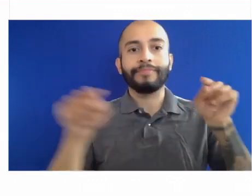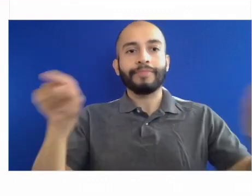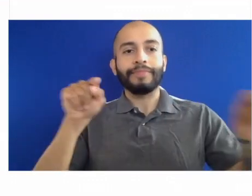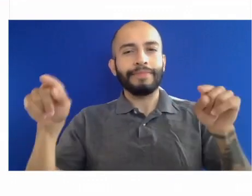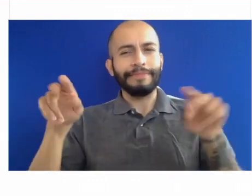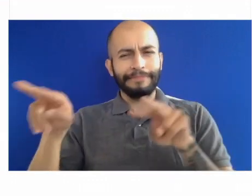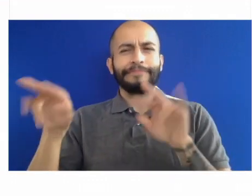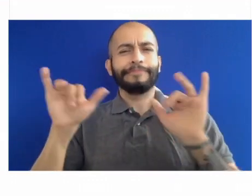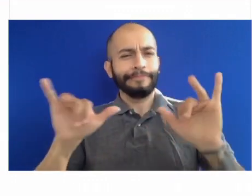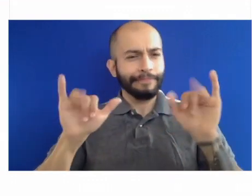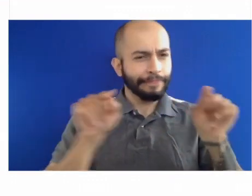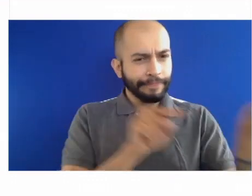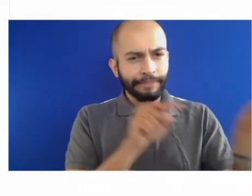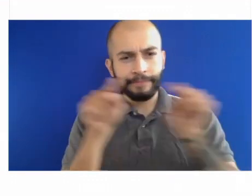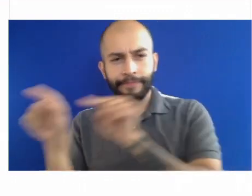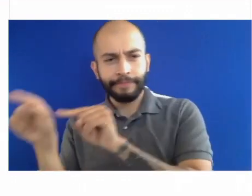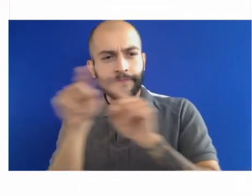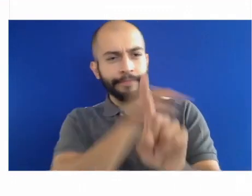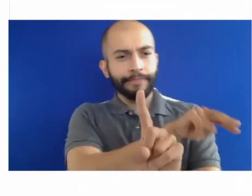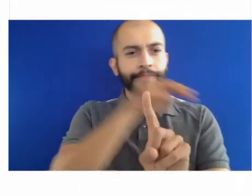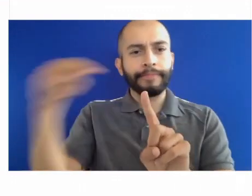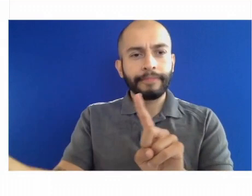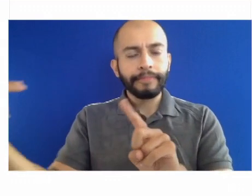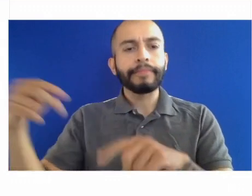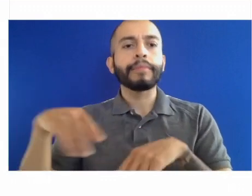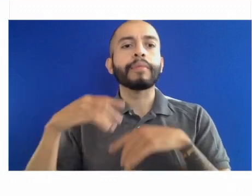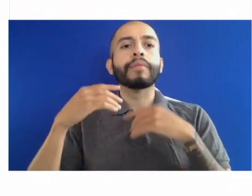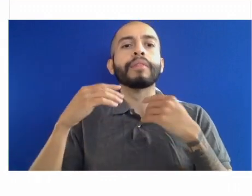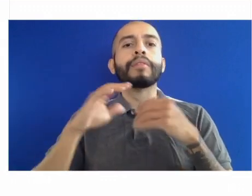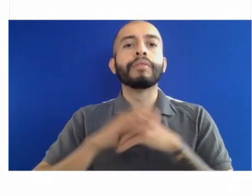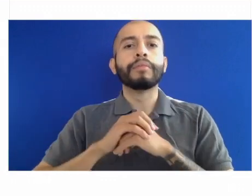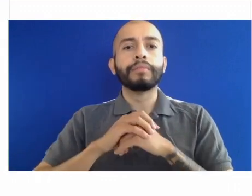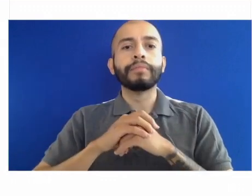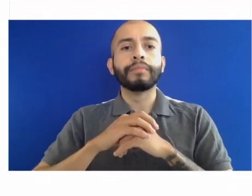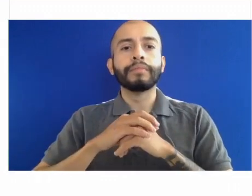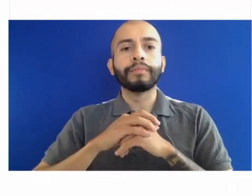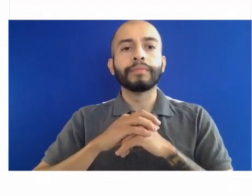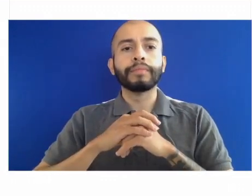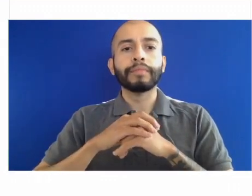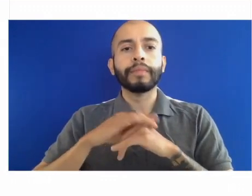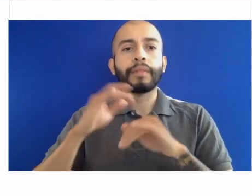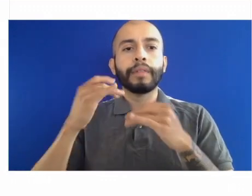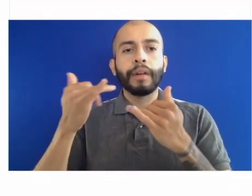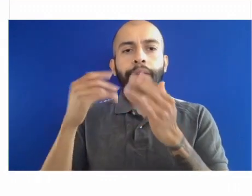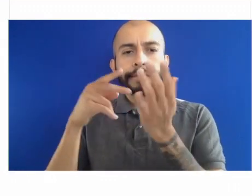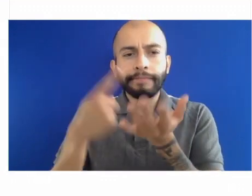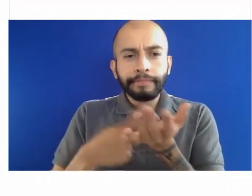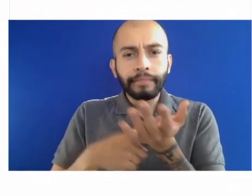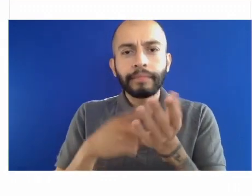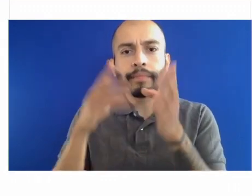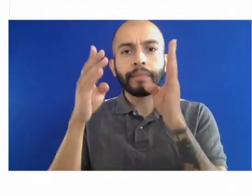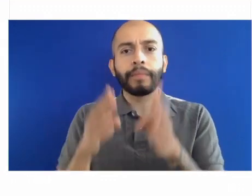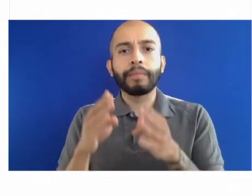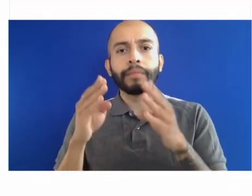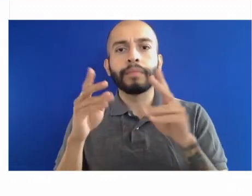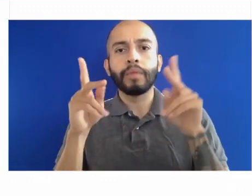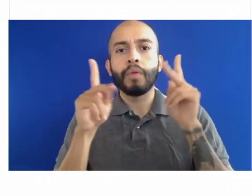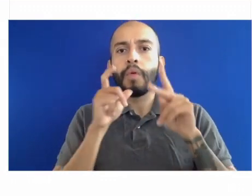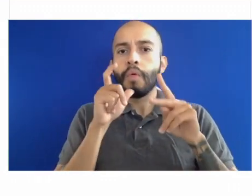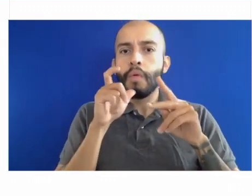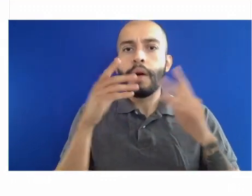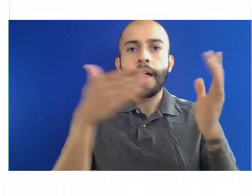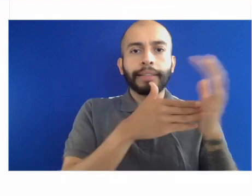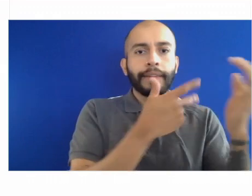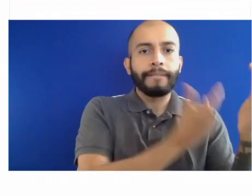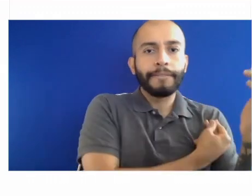vaccine hesitant. And they did so in an attempt to promote discord, and framing the problem as a misinformation